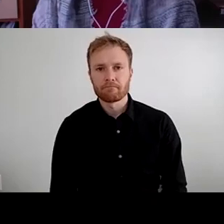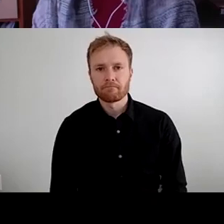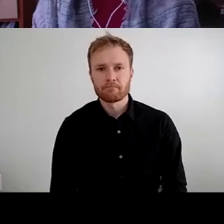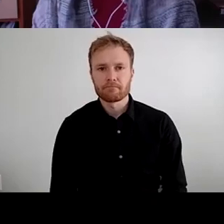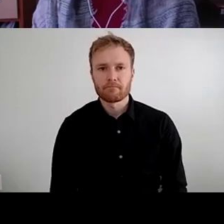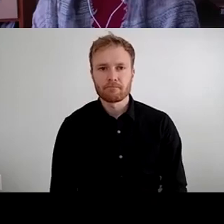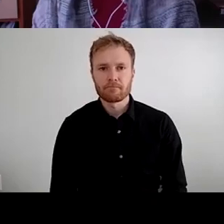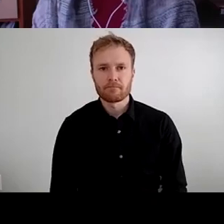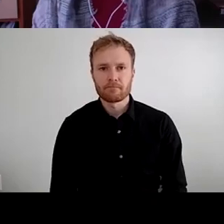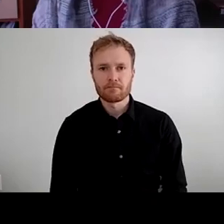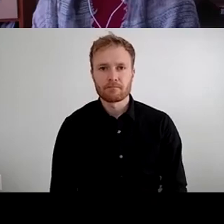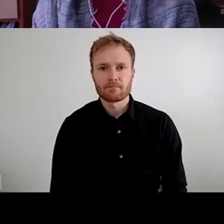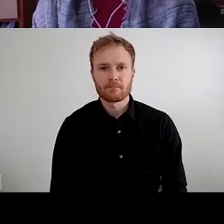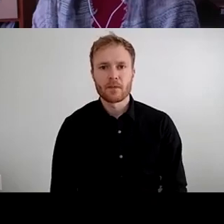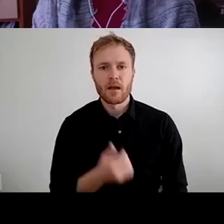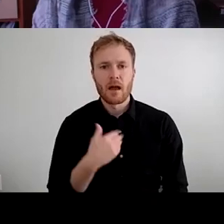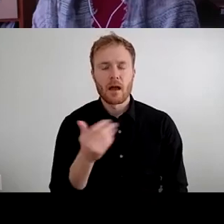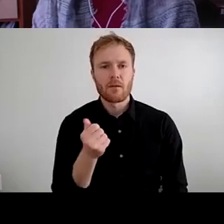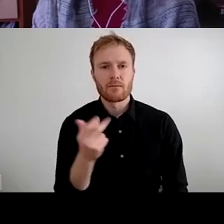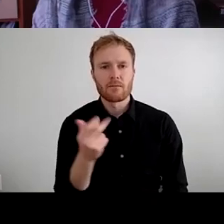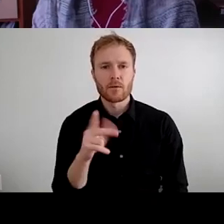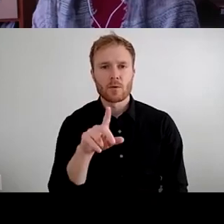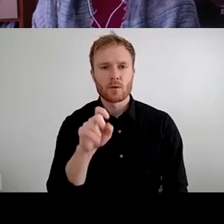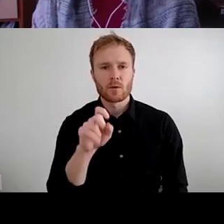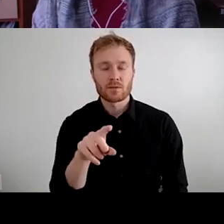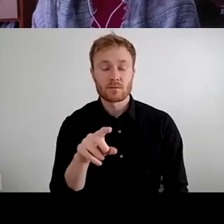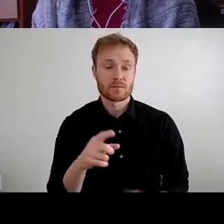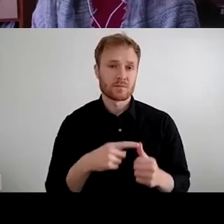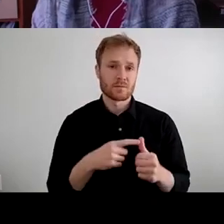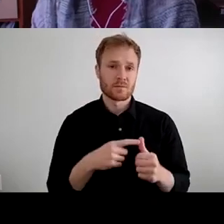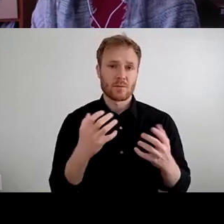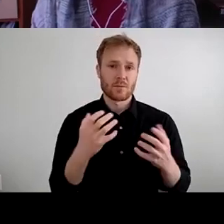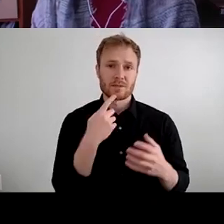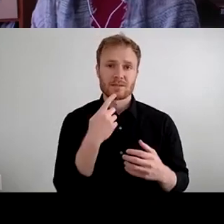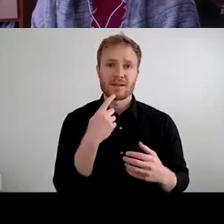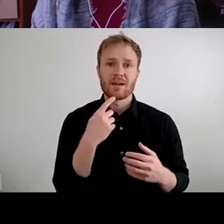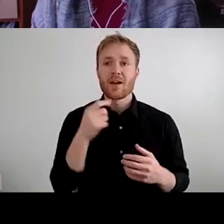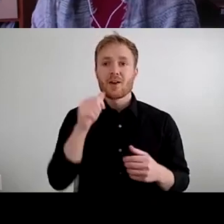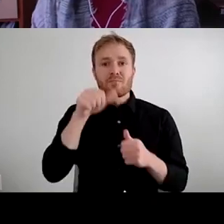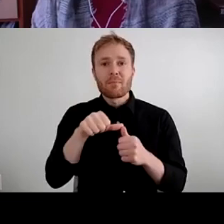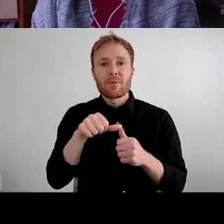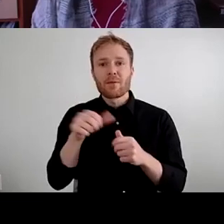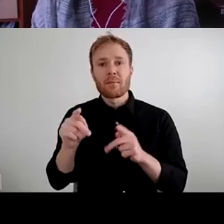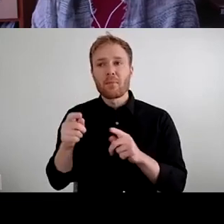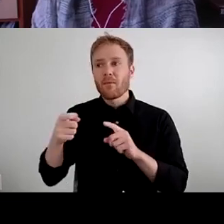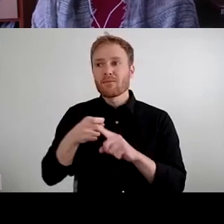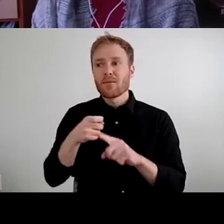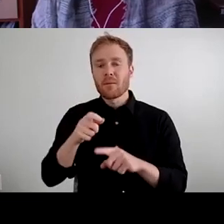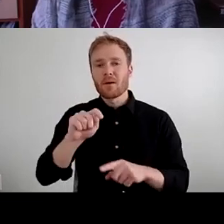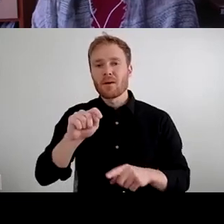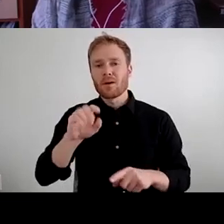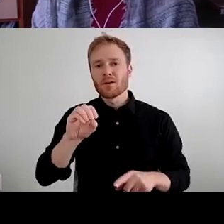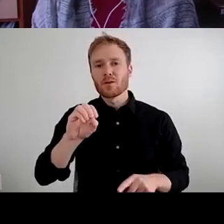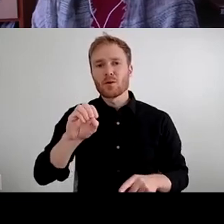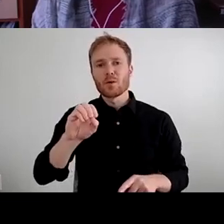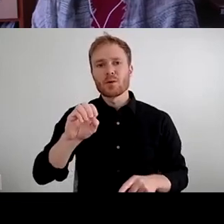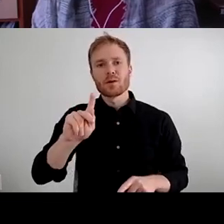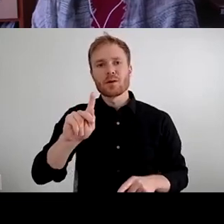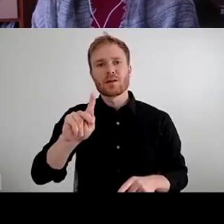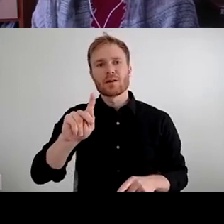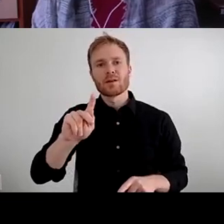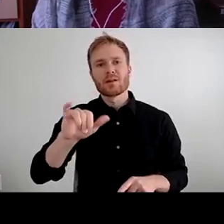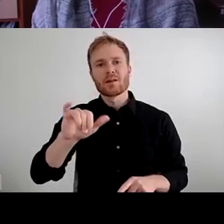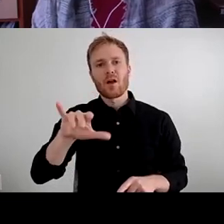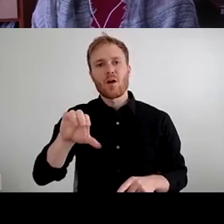I guess a couple questions. First of all, I want to say, I remember when the folks came from Tokyo, you know, really nice affair. I still have the